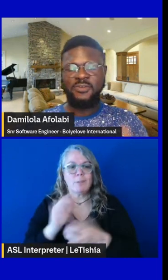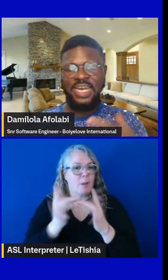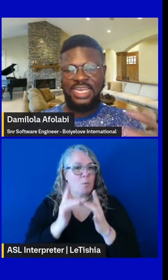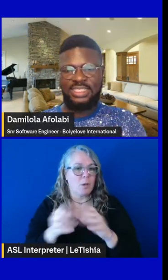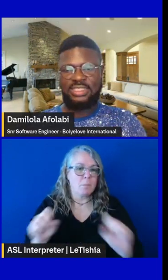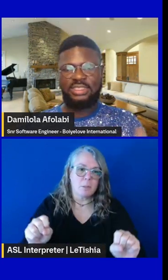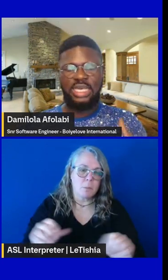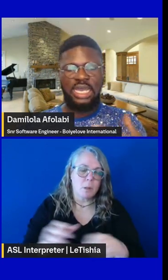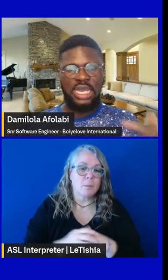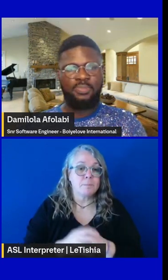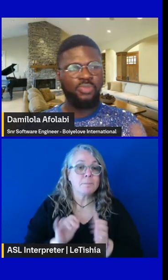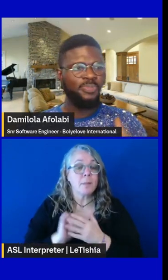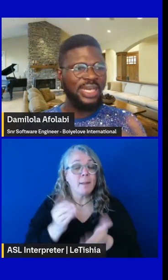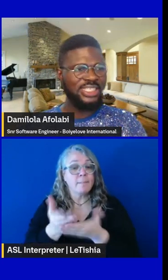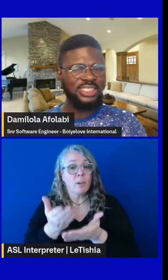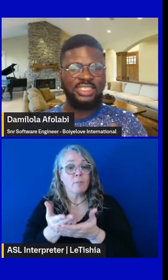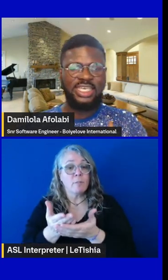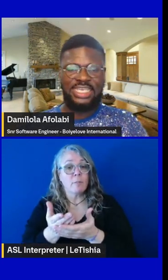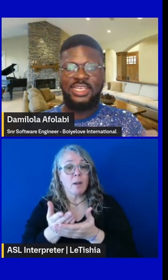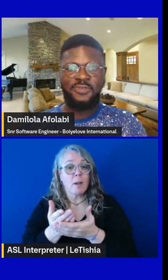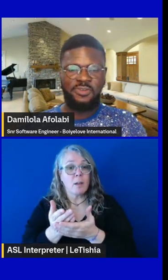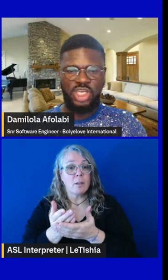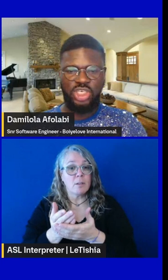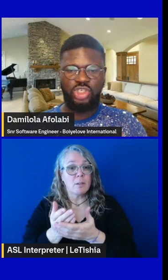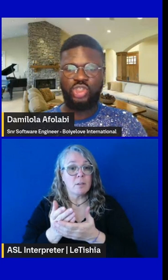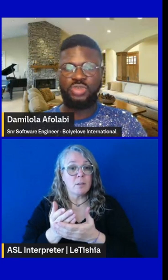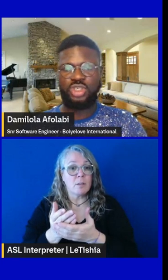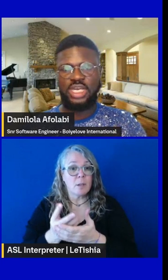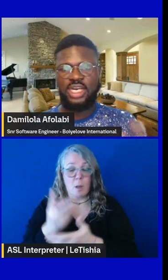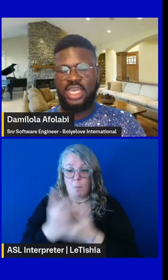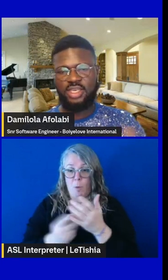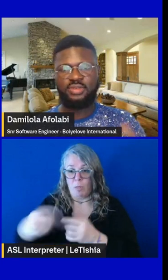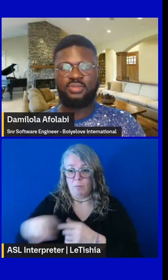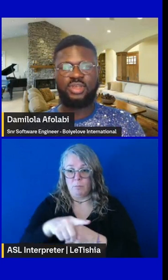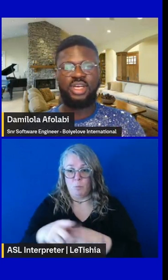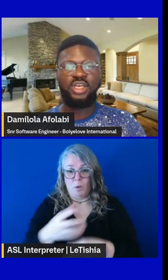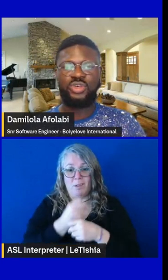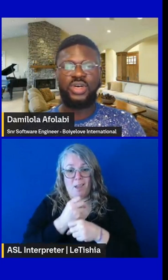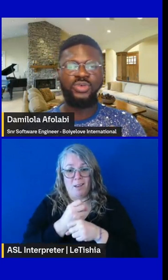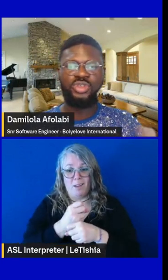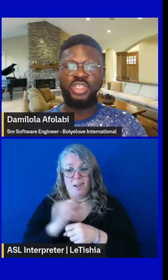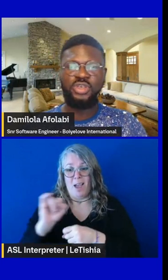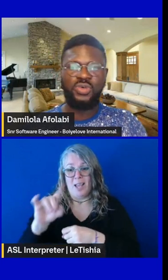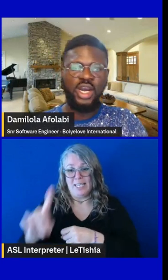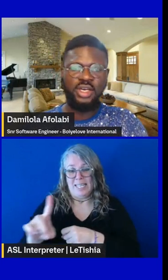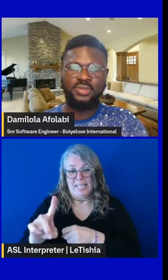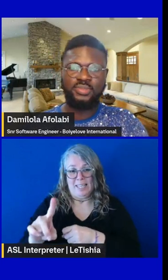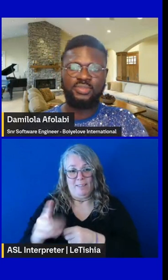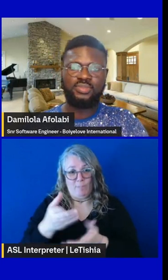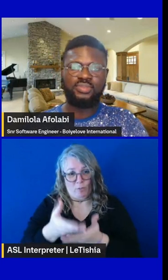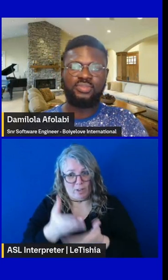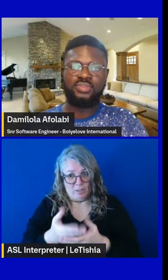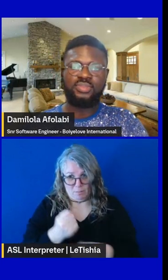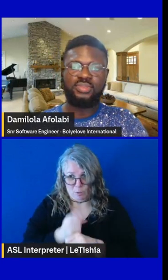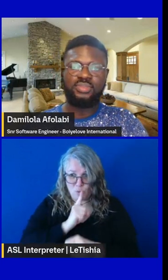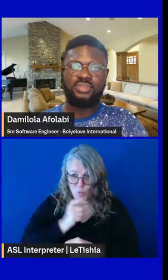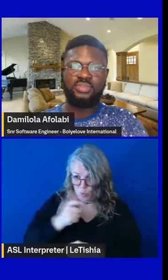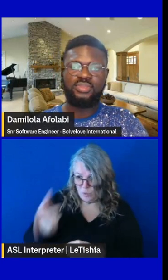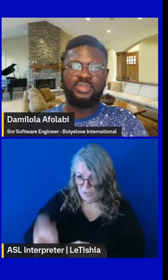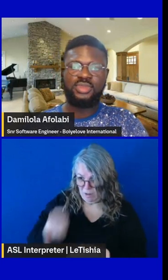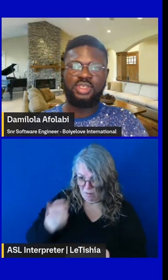It verifies both parties get ID verifications to be sure that, hey, you are who you say you are.